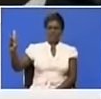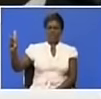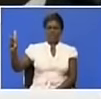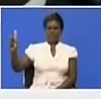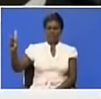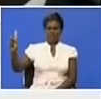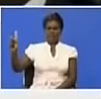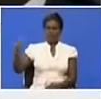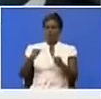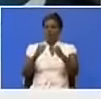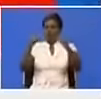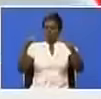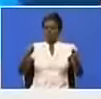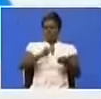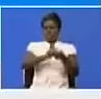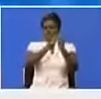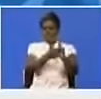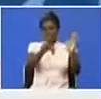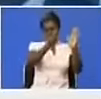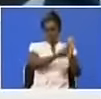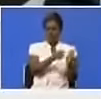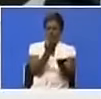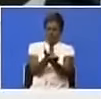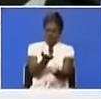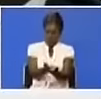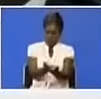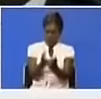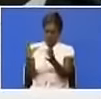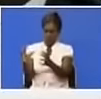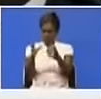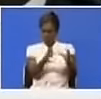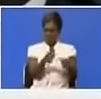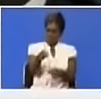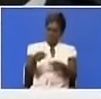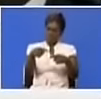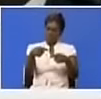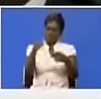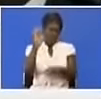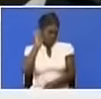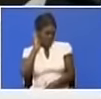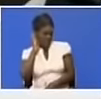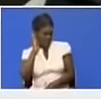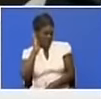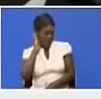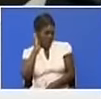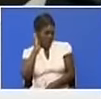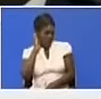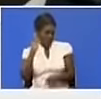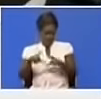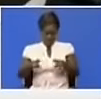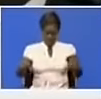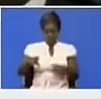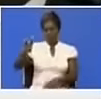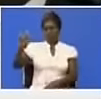3rd contesting the amendment. The court will hear an application by parties whether the suit should be heard by a bench on February